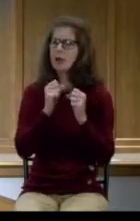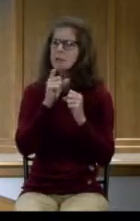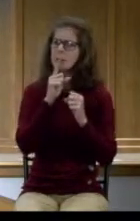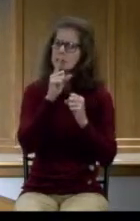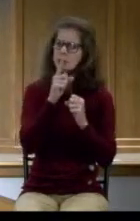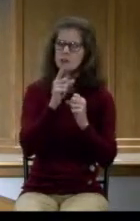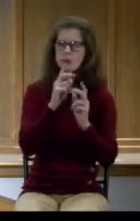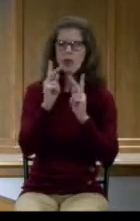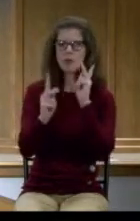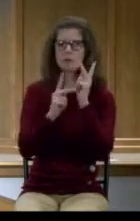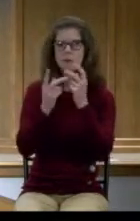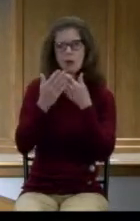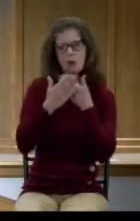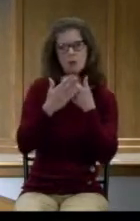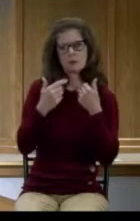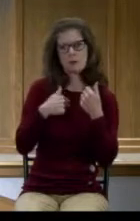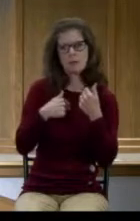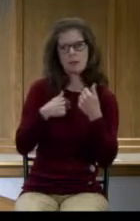know God better